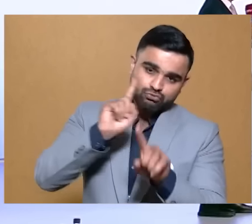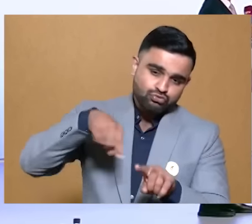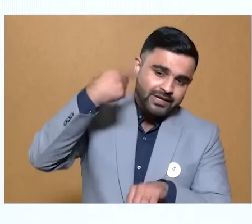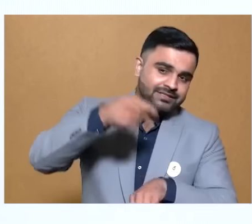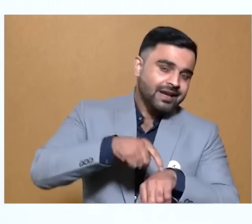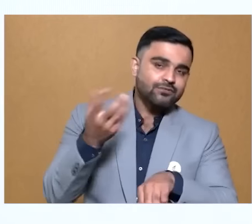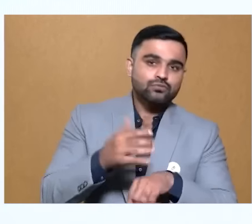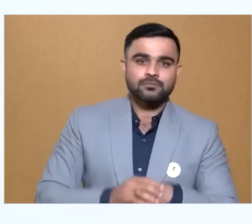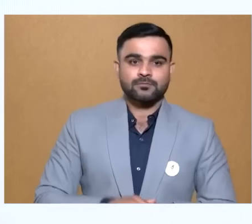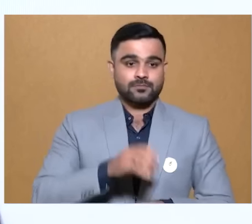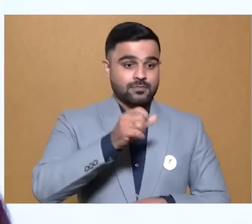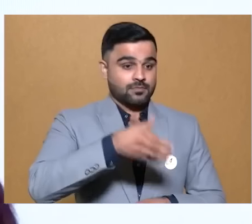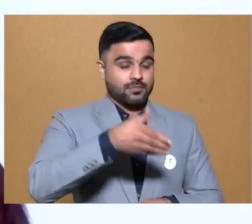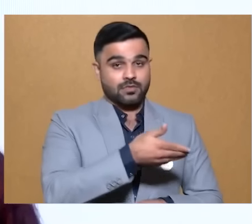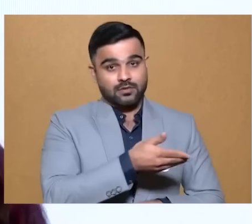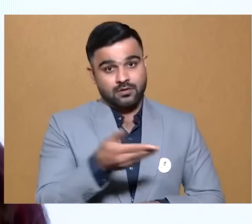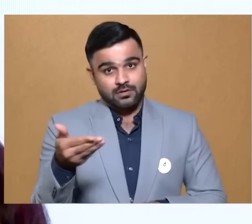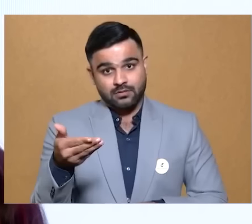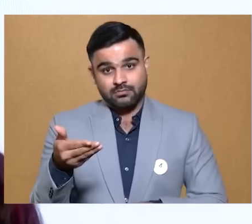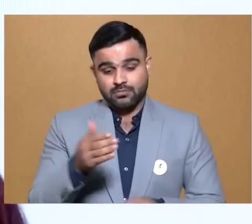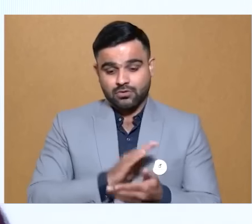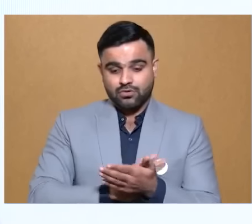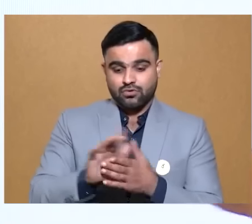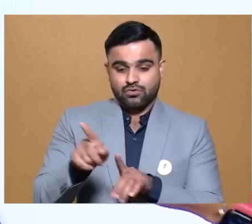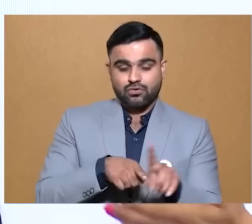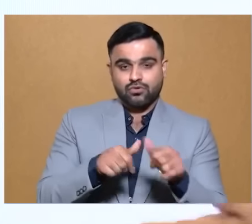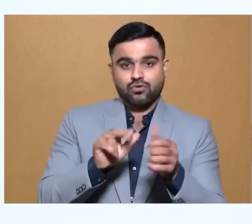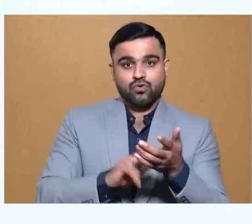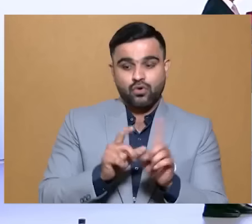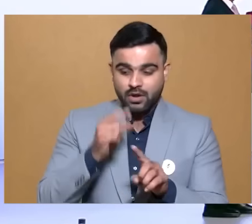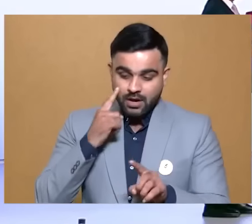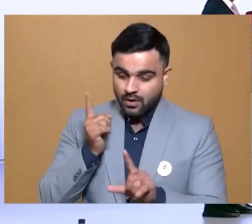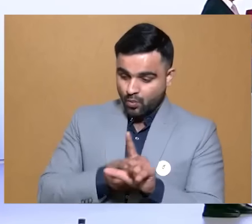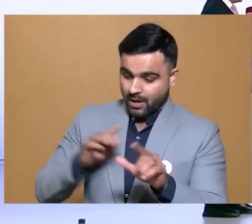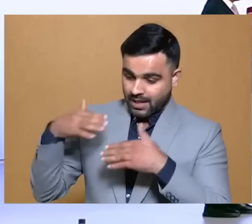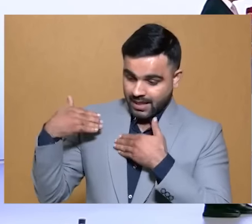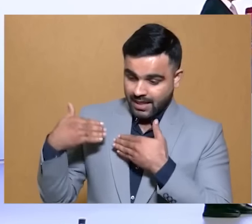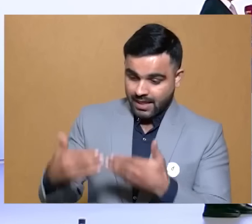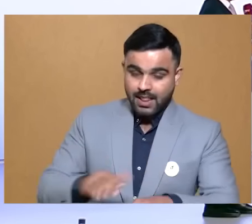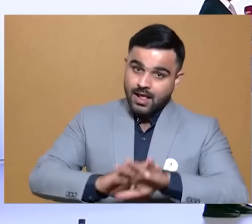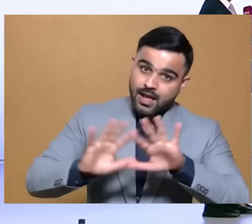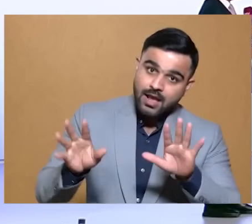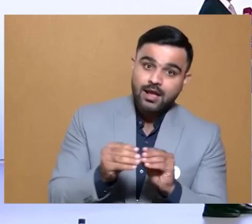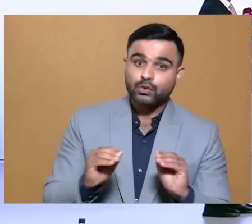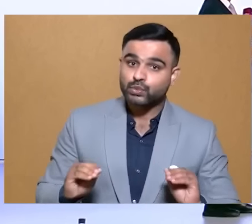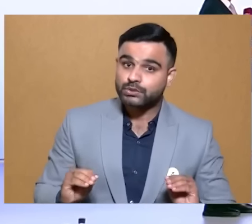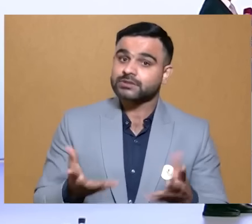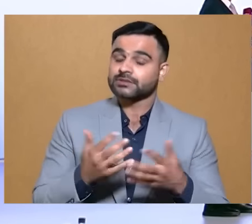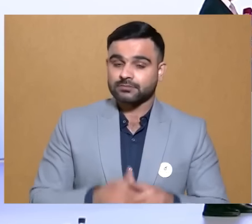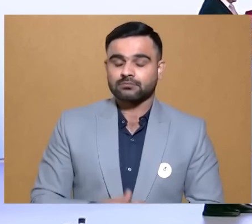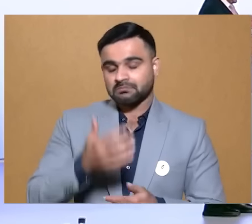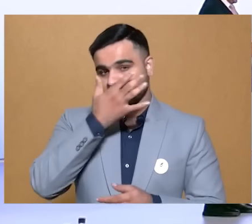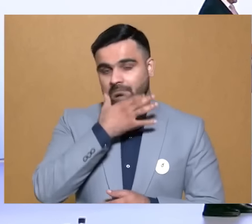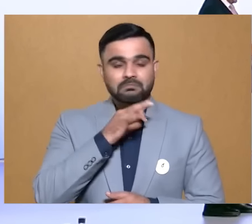time? Congratulations. To Hyundai. I remember it's 1 year since this whole thing started. So it's a